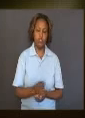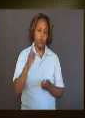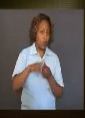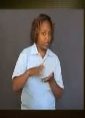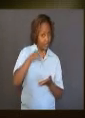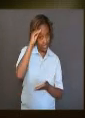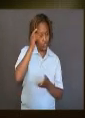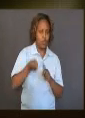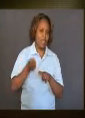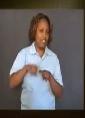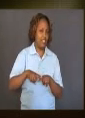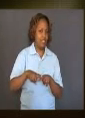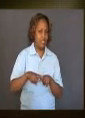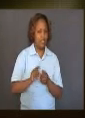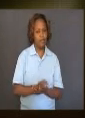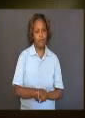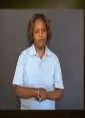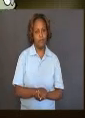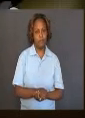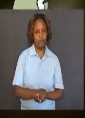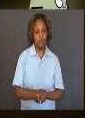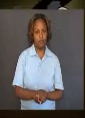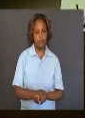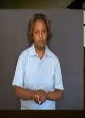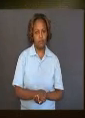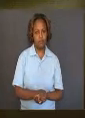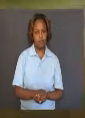Let's get back to our lesson.